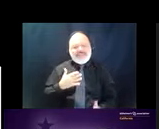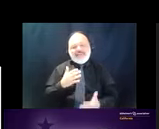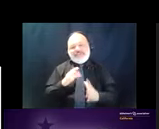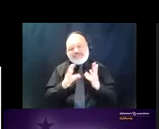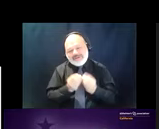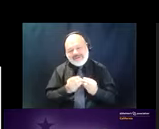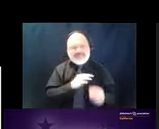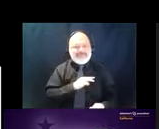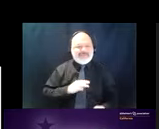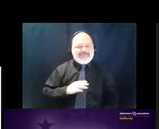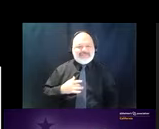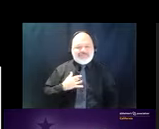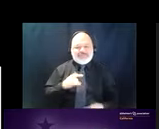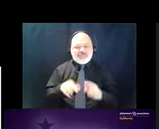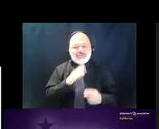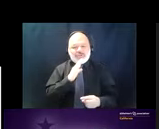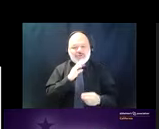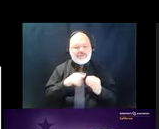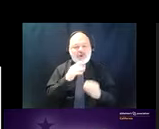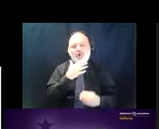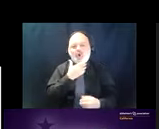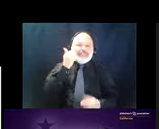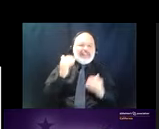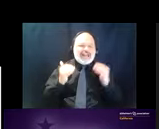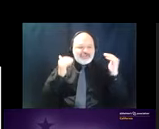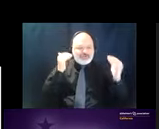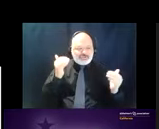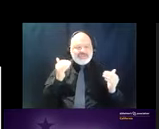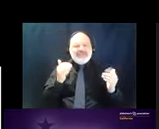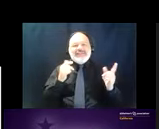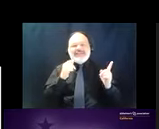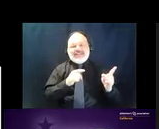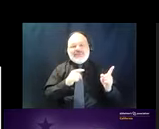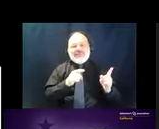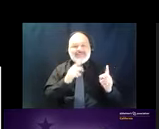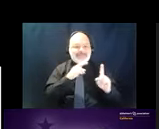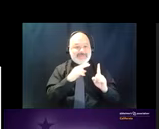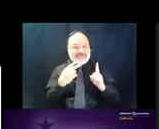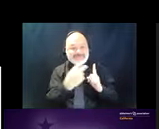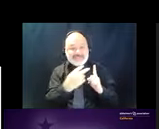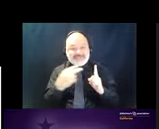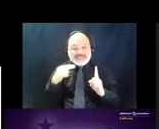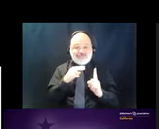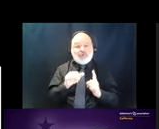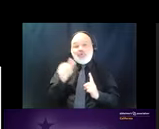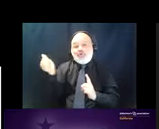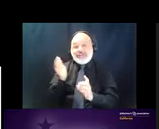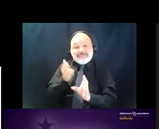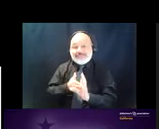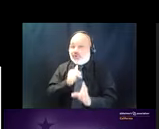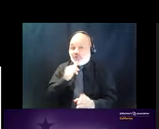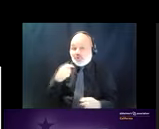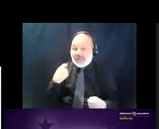feel when we talk about Latino older adults. And this was the perspective from other participants, not